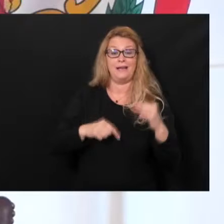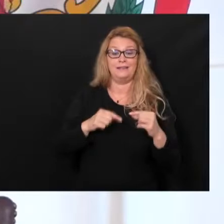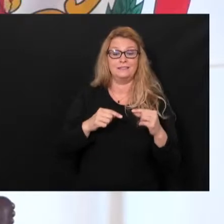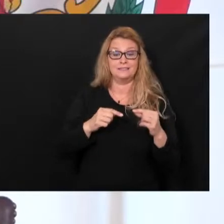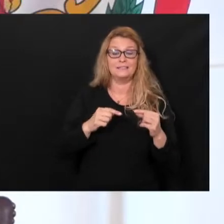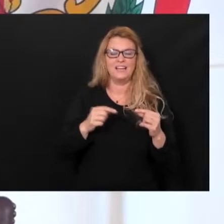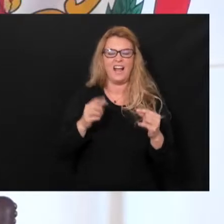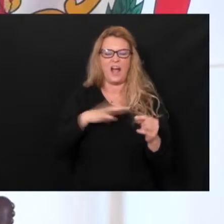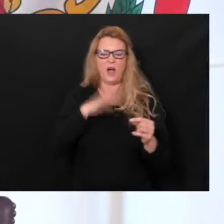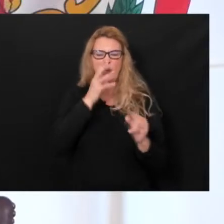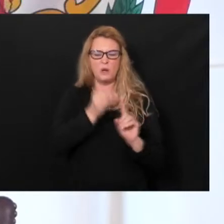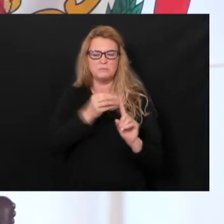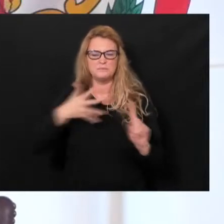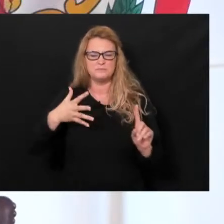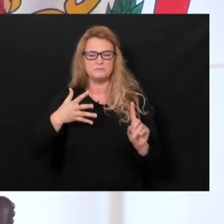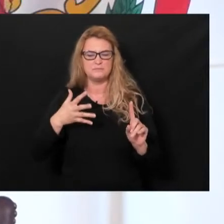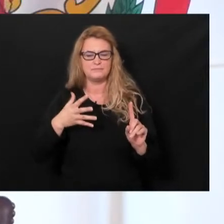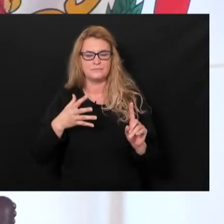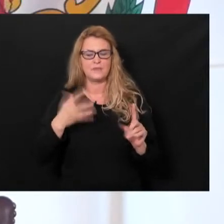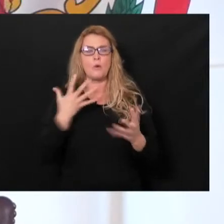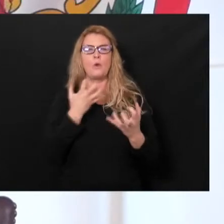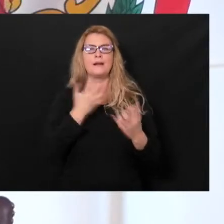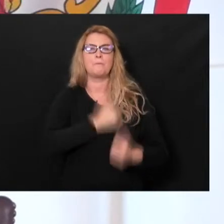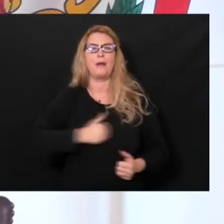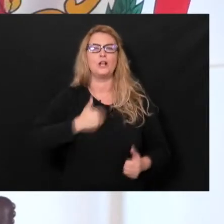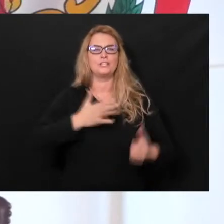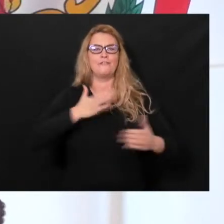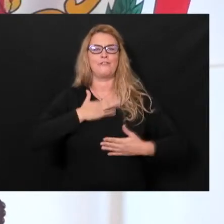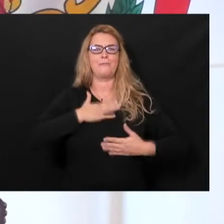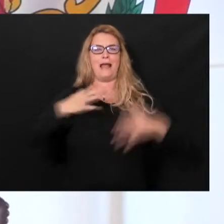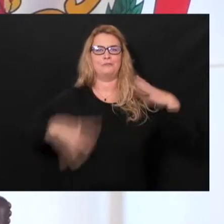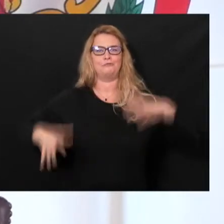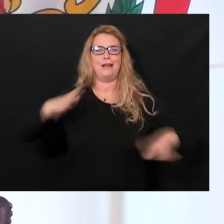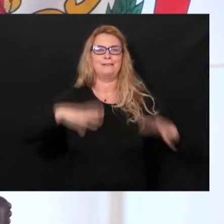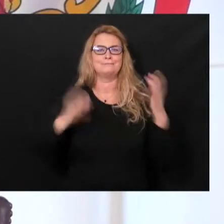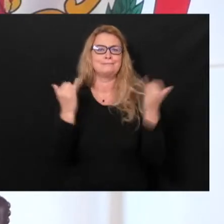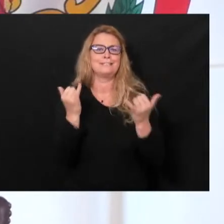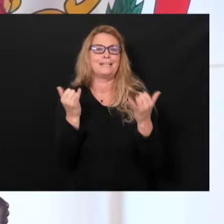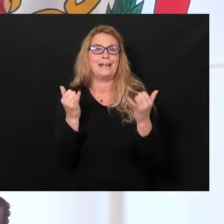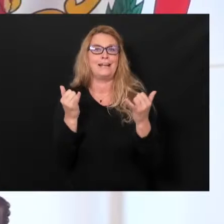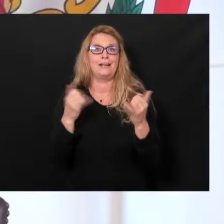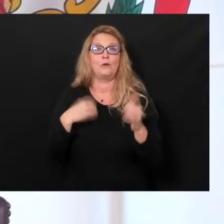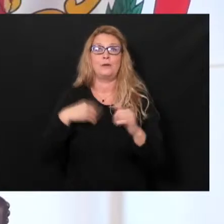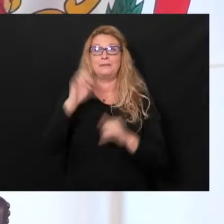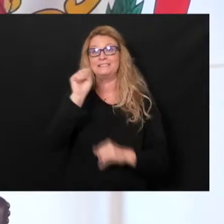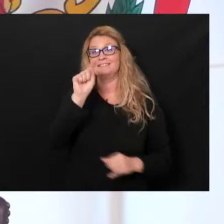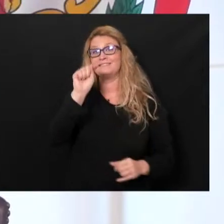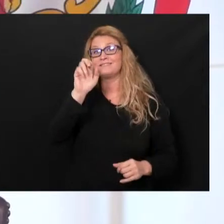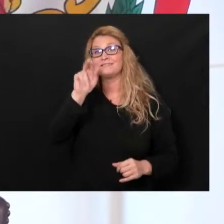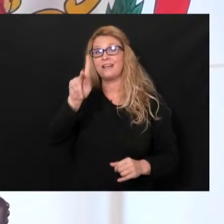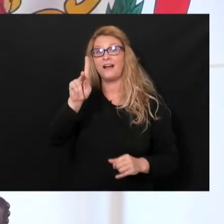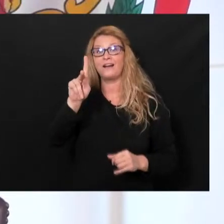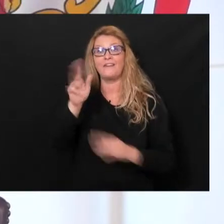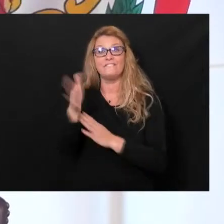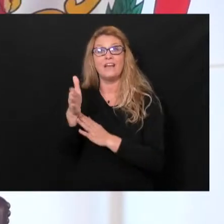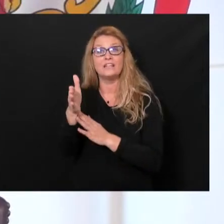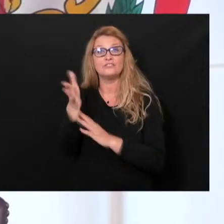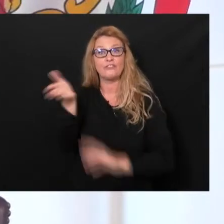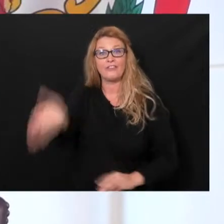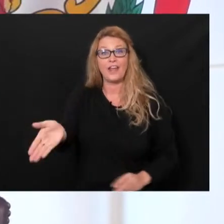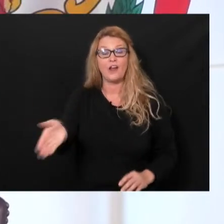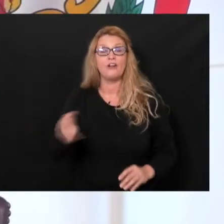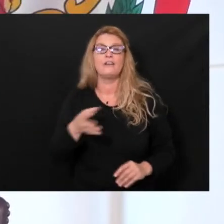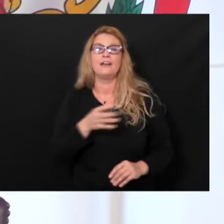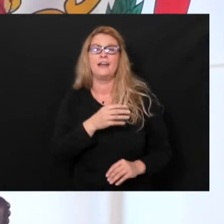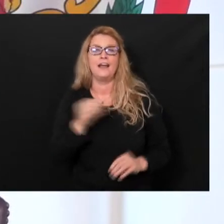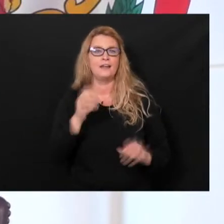that in a second. I just wanted to apologize for the dress because we've been down there. We've been stocking fish and doing some